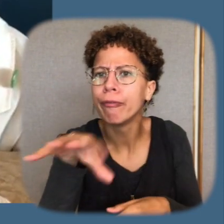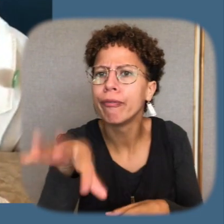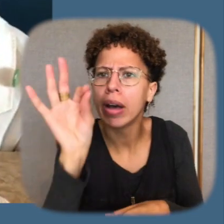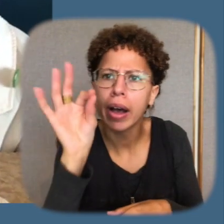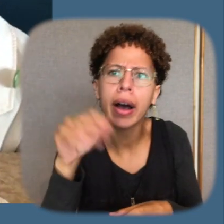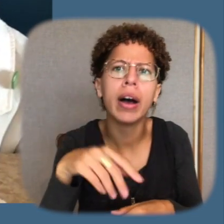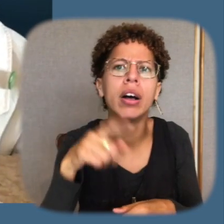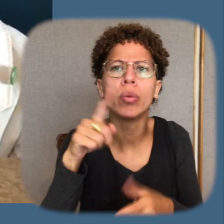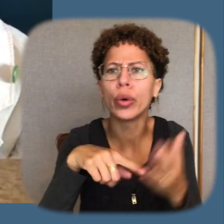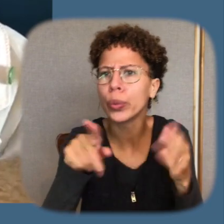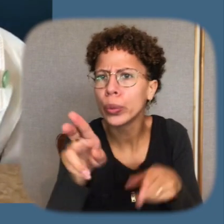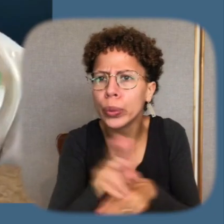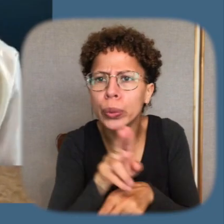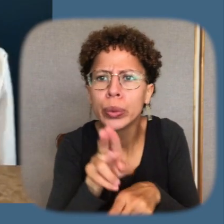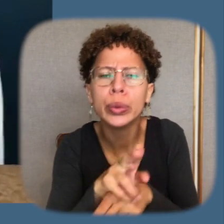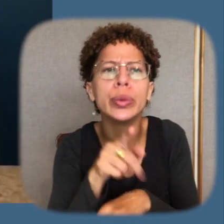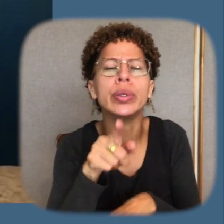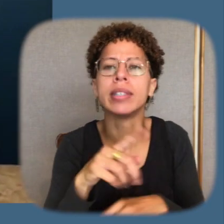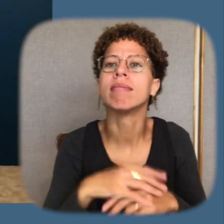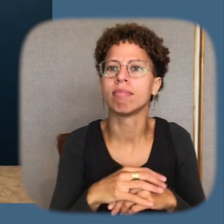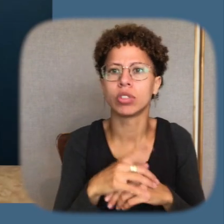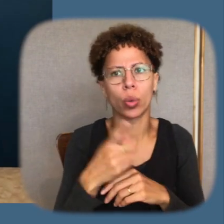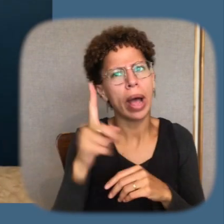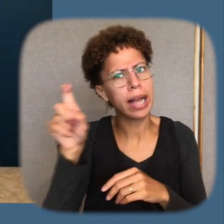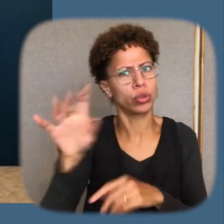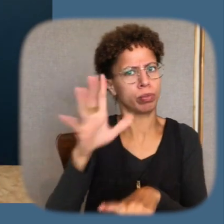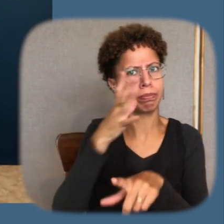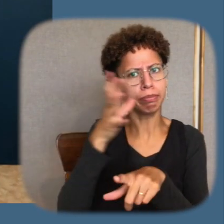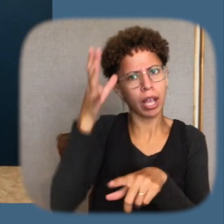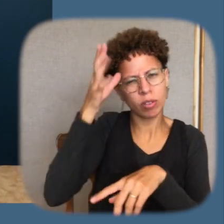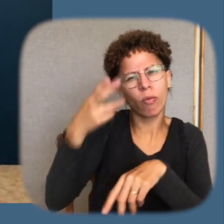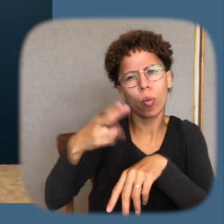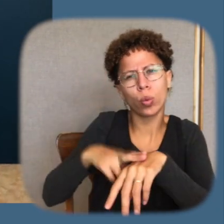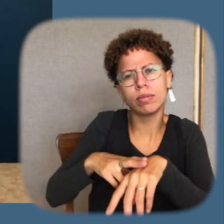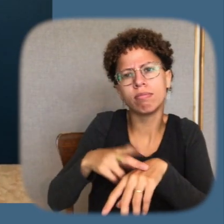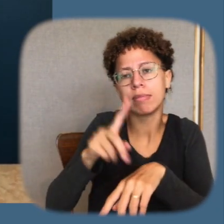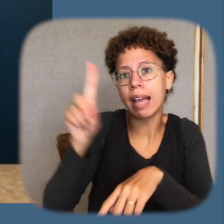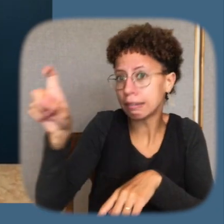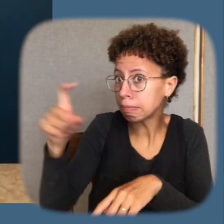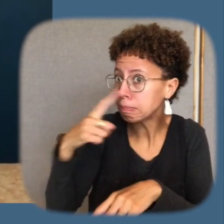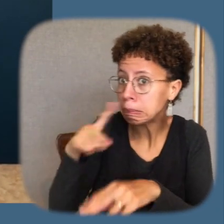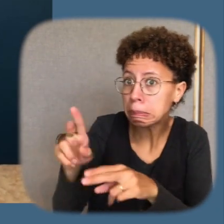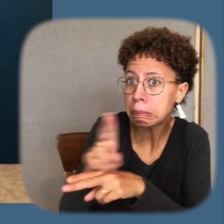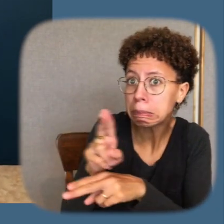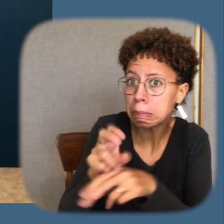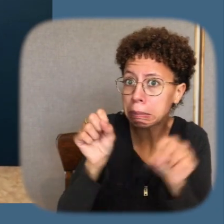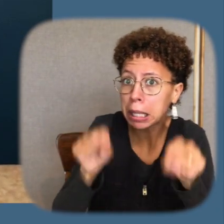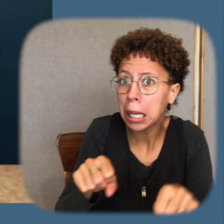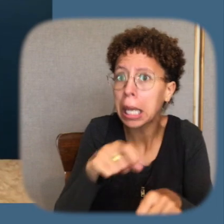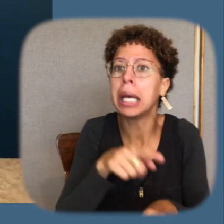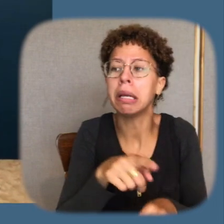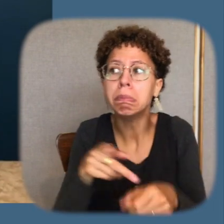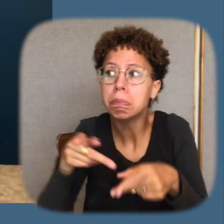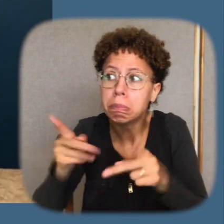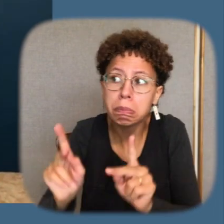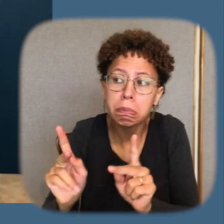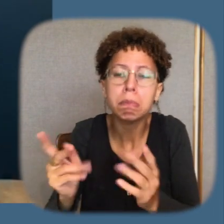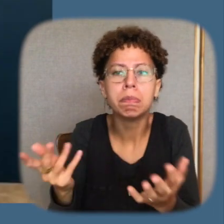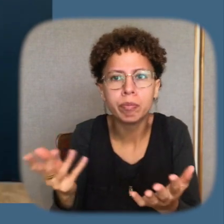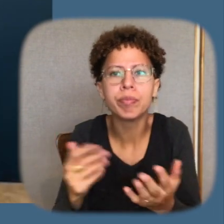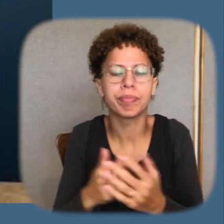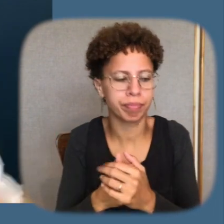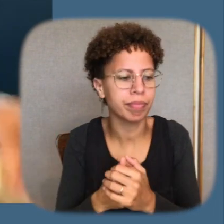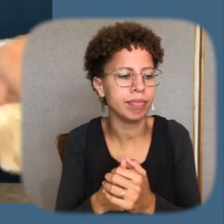and what you used. So you have to ask your parents, of course, for the liquids and the objects. All right,